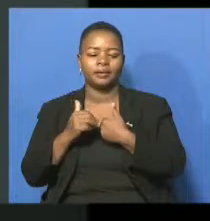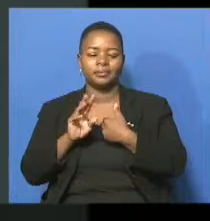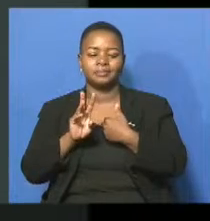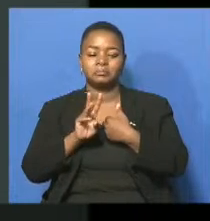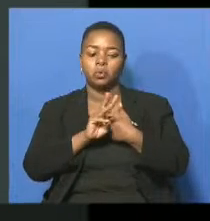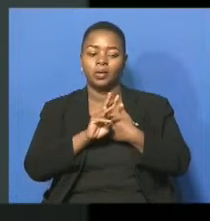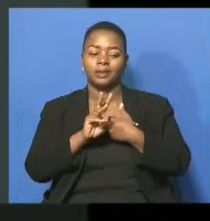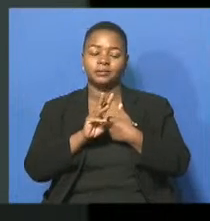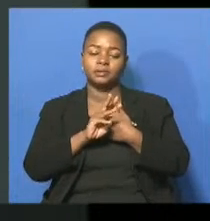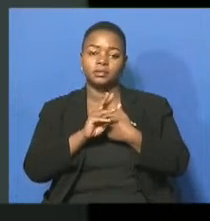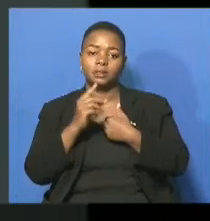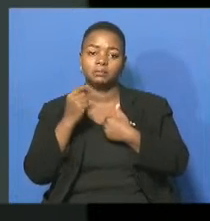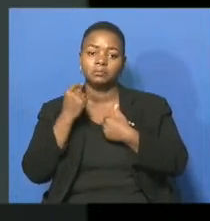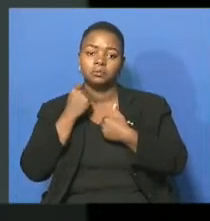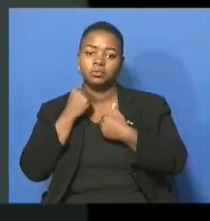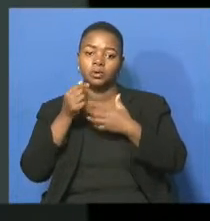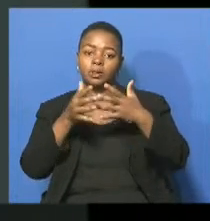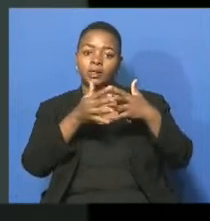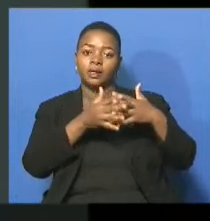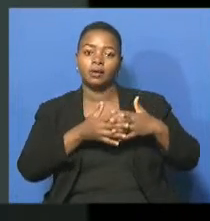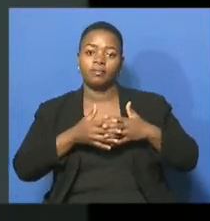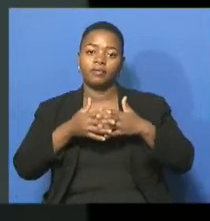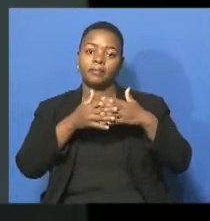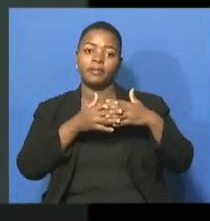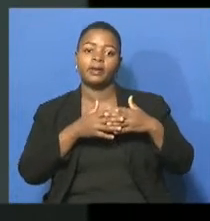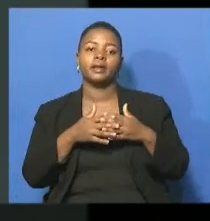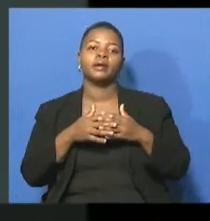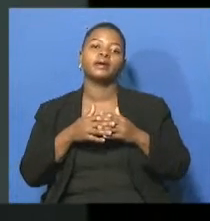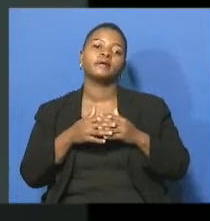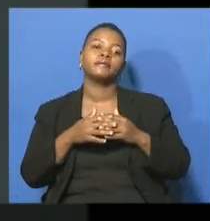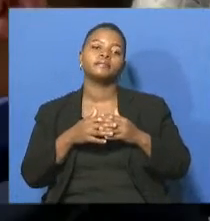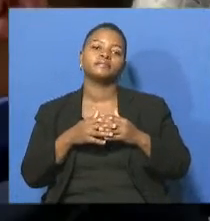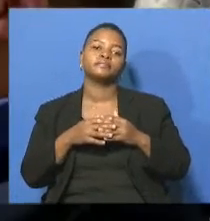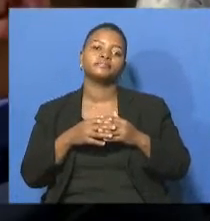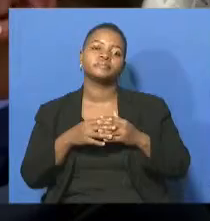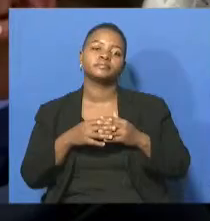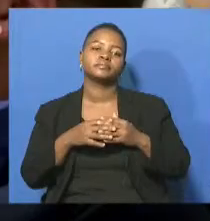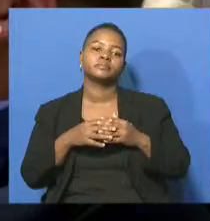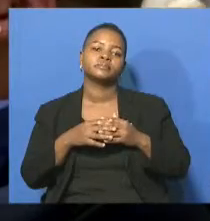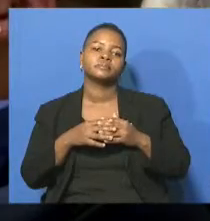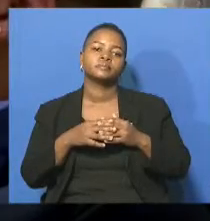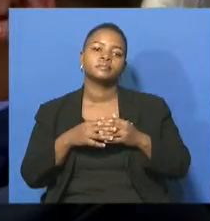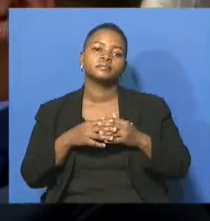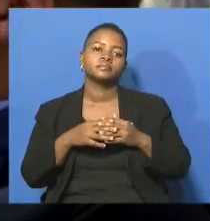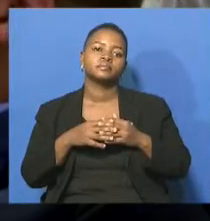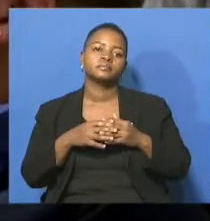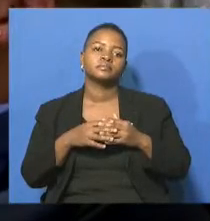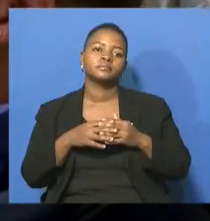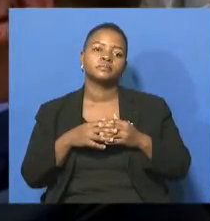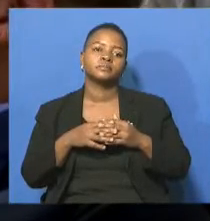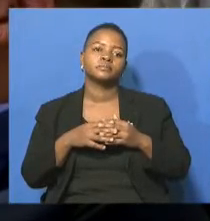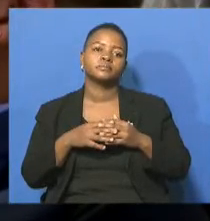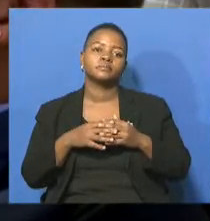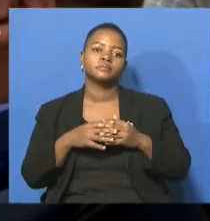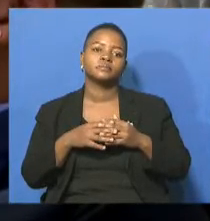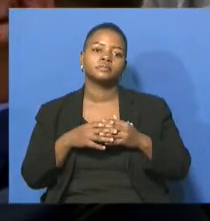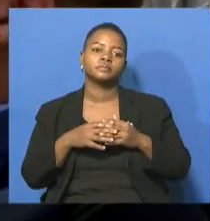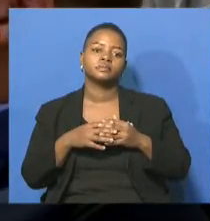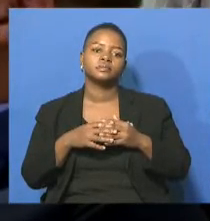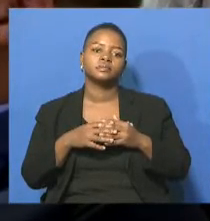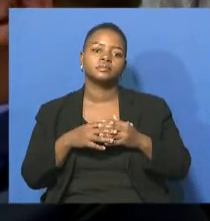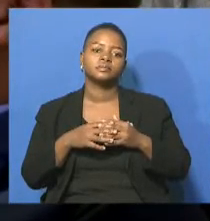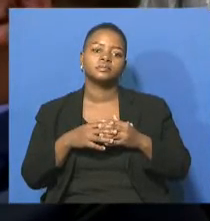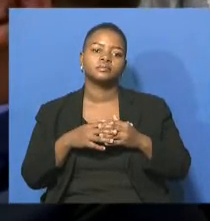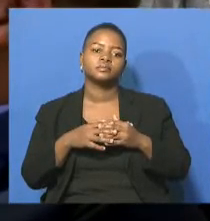and in the Americas, where, as you would know, that historically, people with